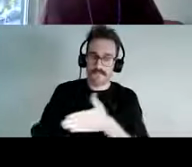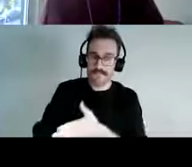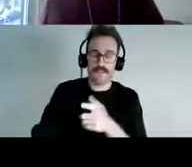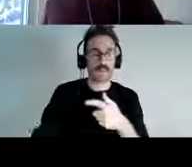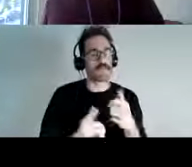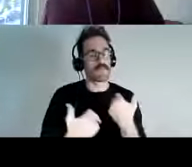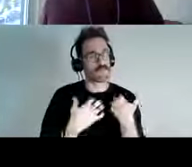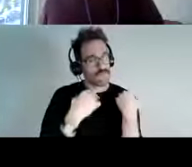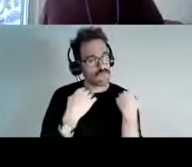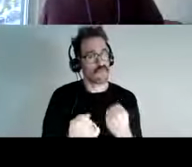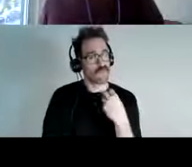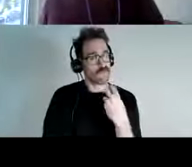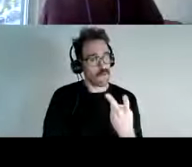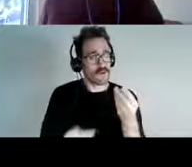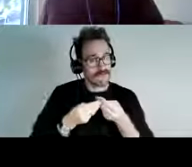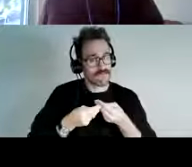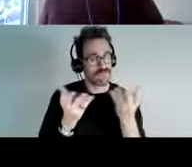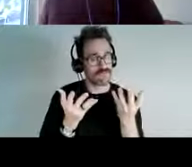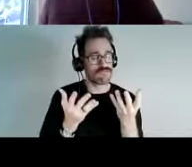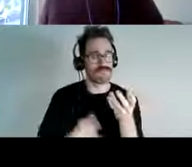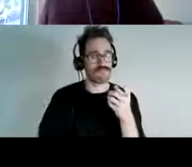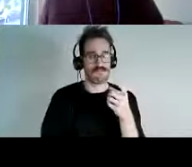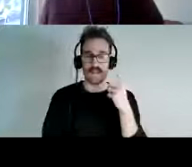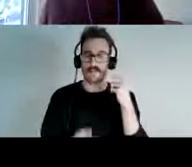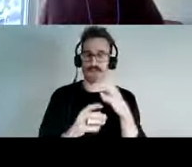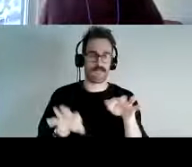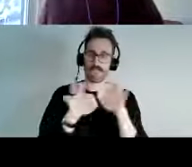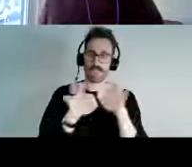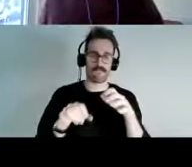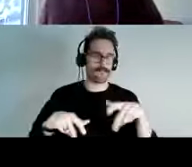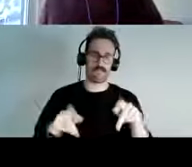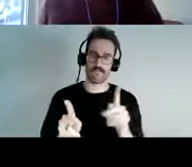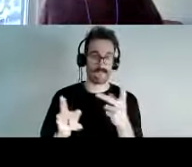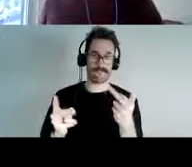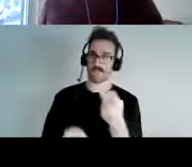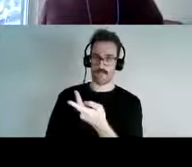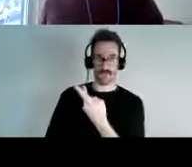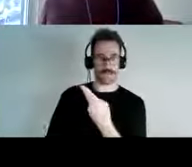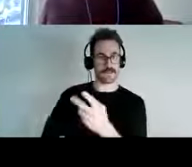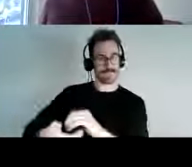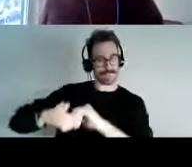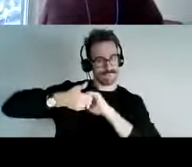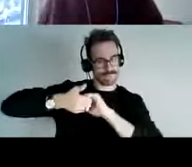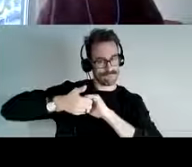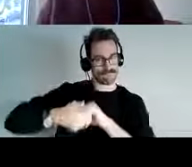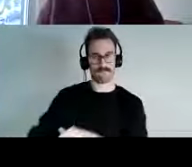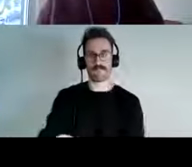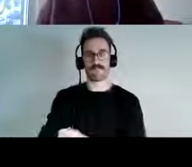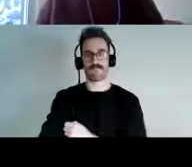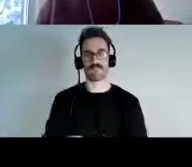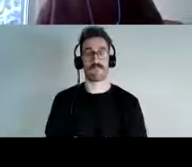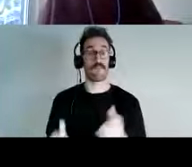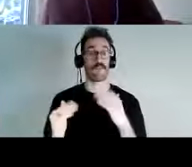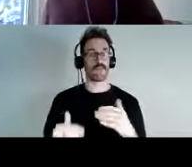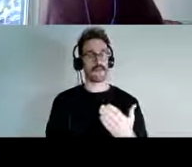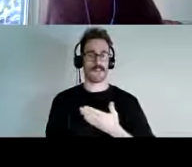we felt that this would be a great opportunity for us to work together. I'm pleased to bring an